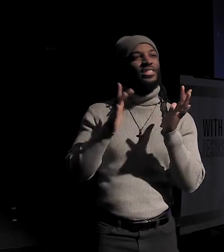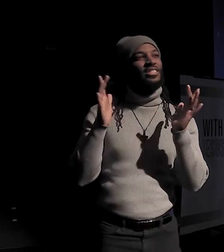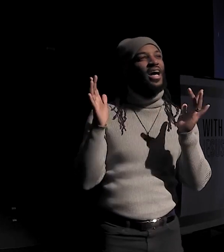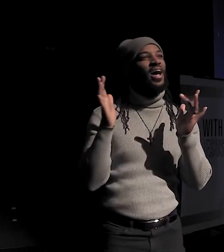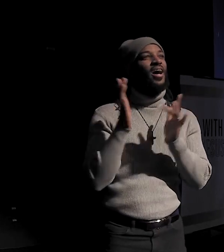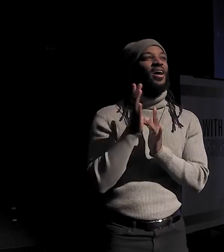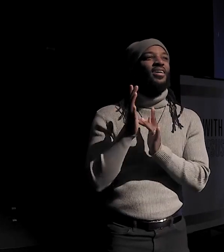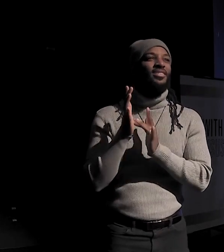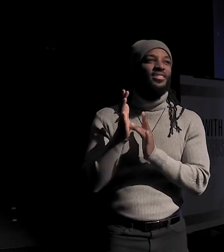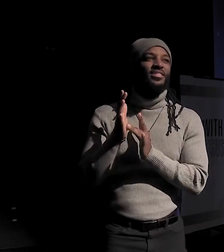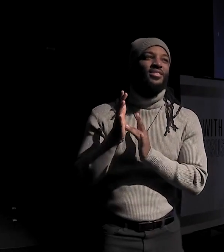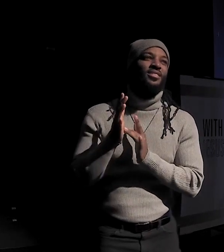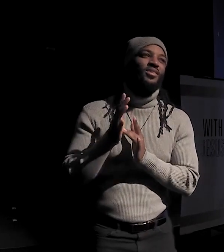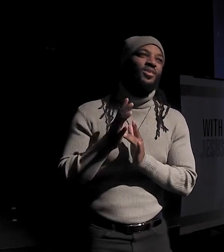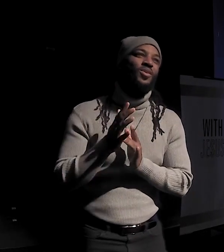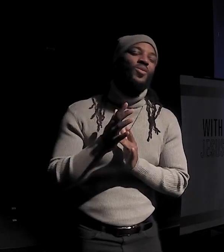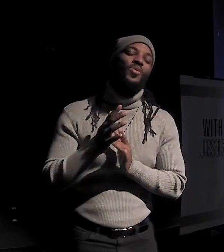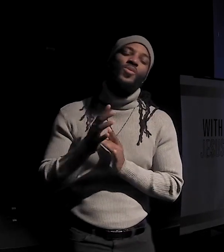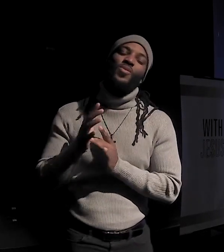my Jesus.